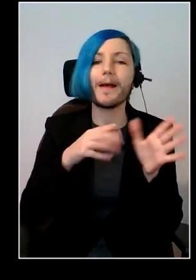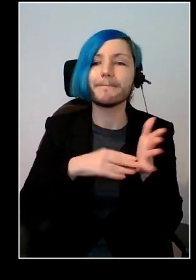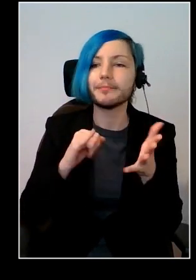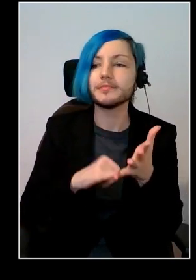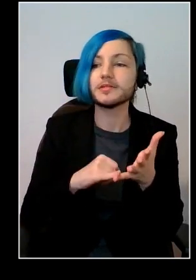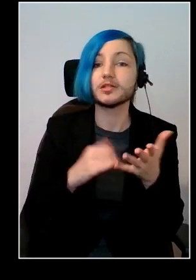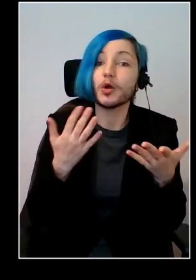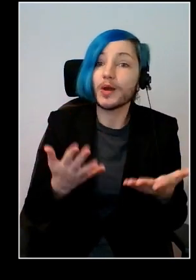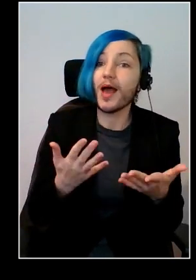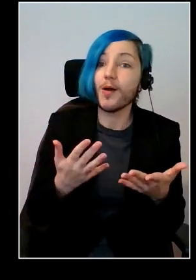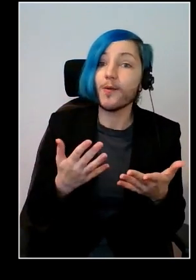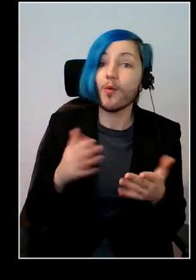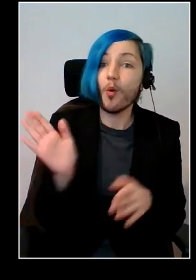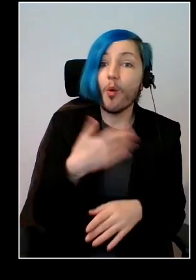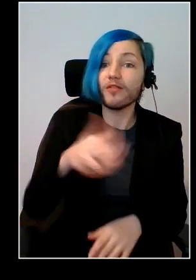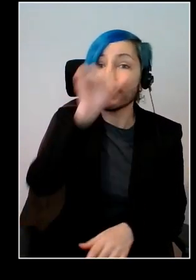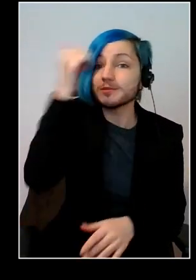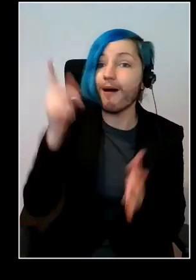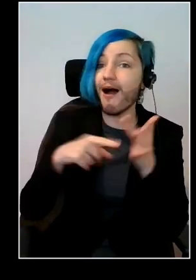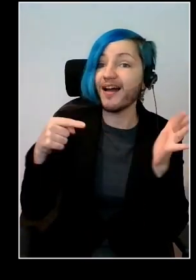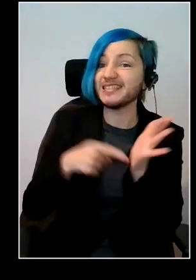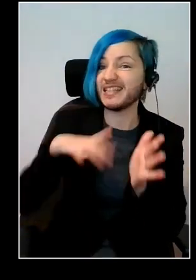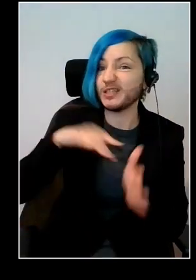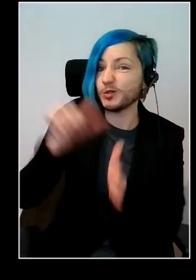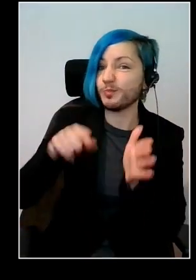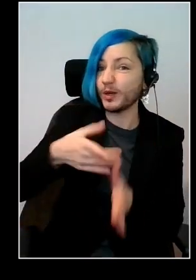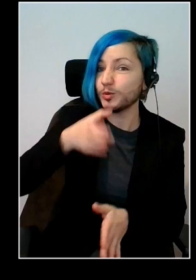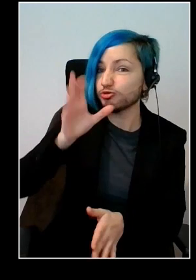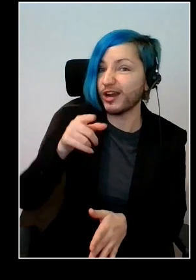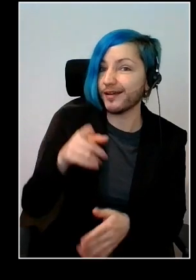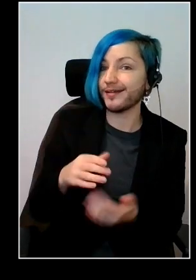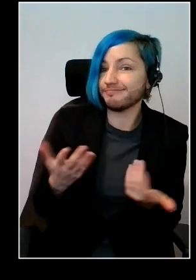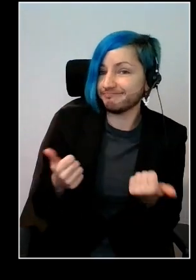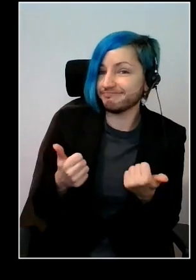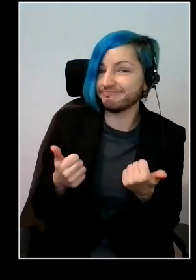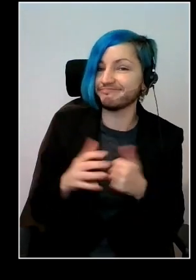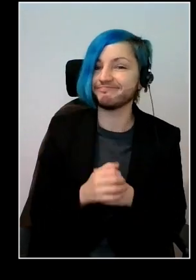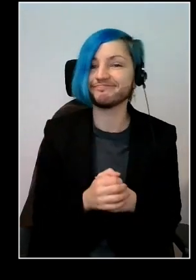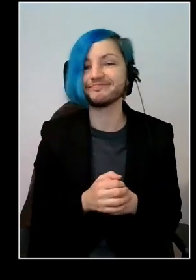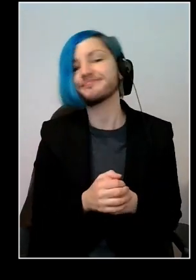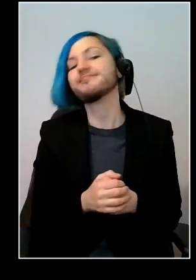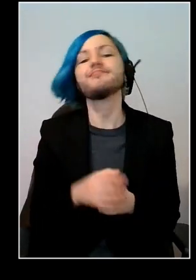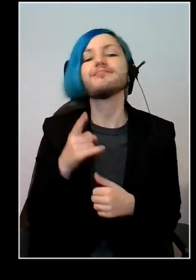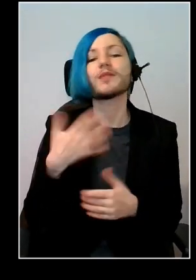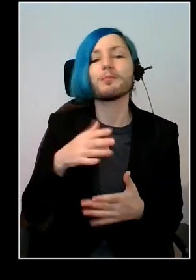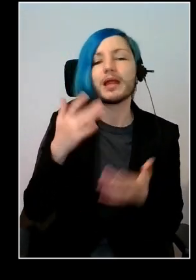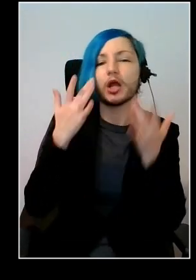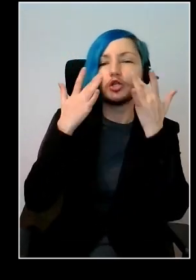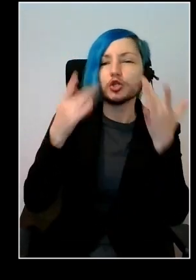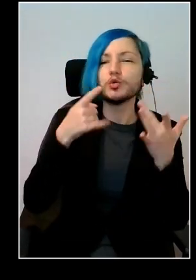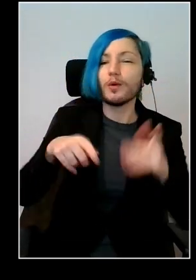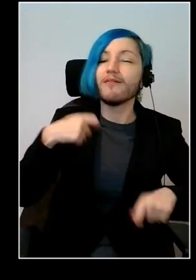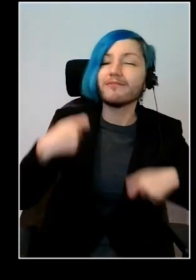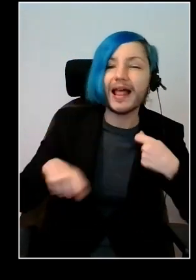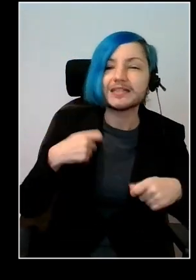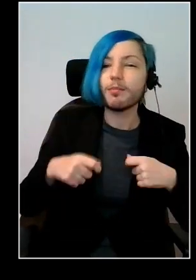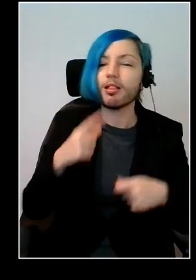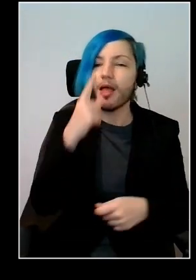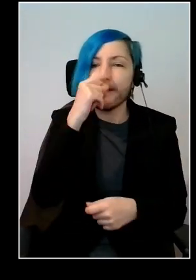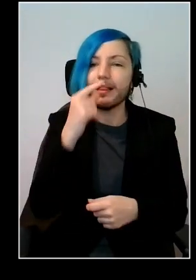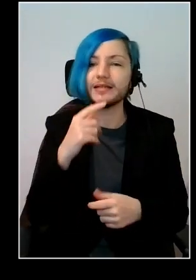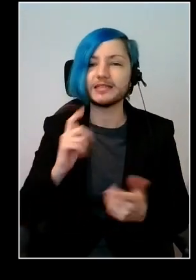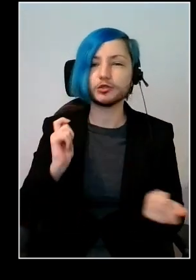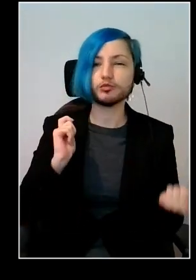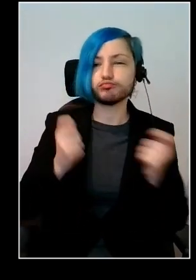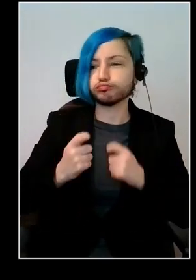for a while. The judges were impressed by your actions, showing a real flex and agility to step into a variety of roles through COVID and how